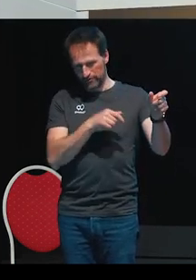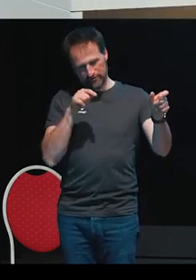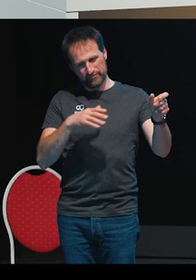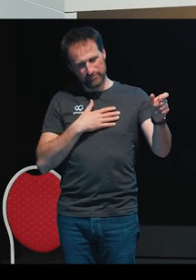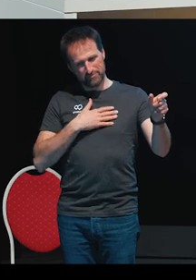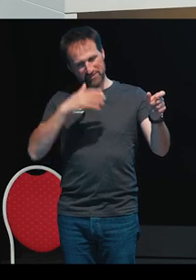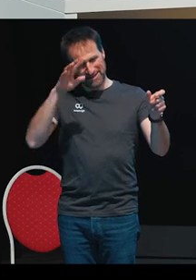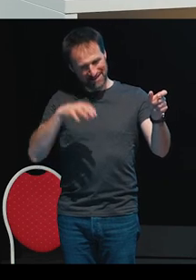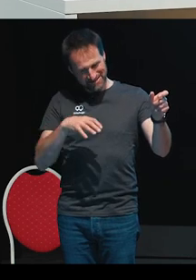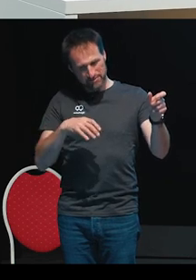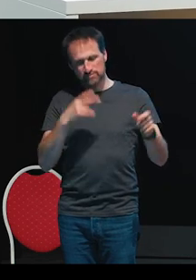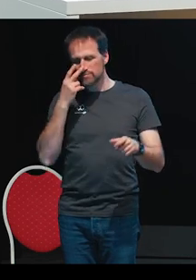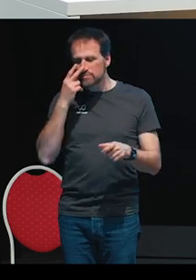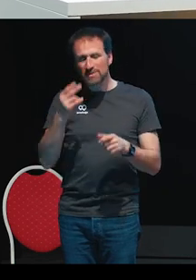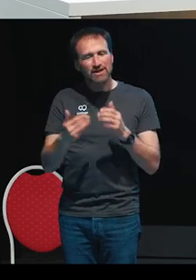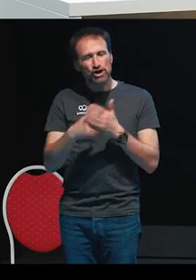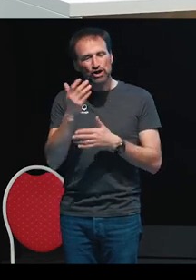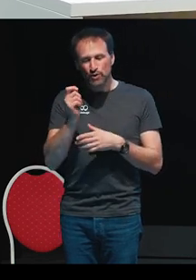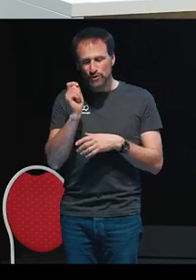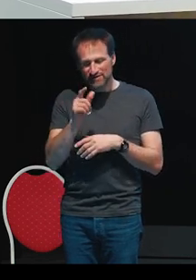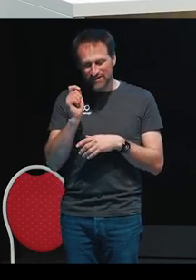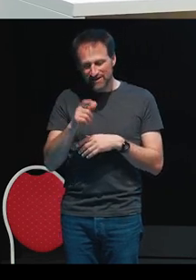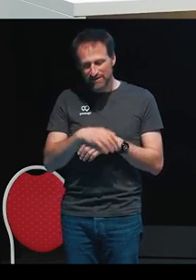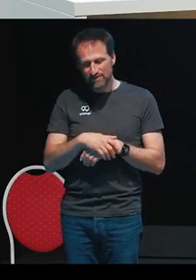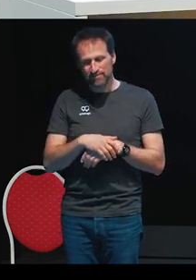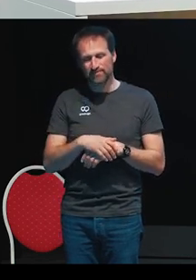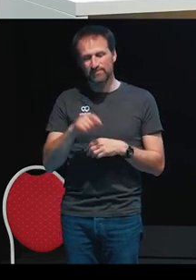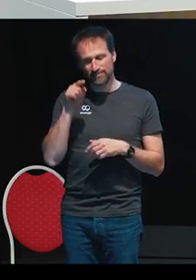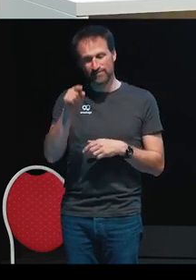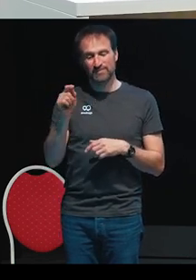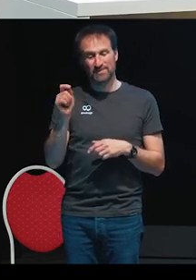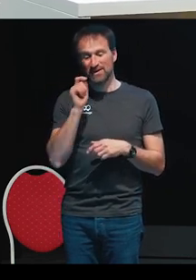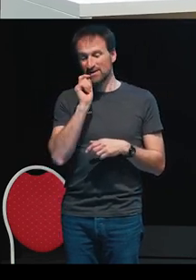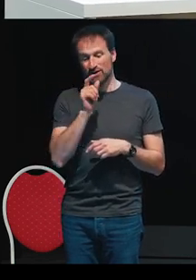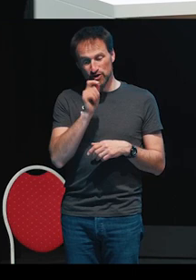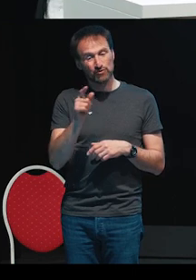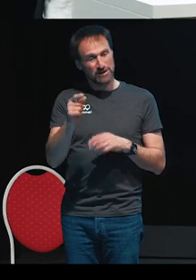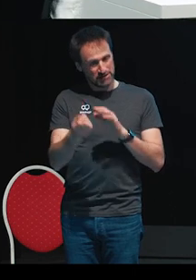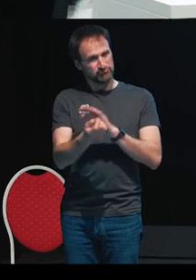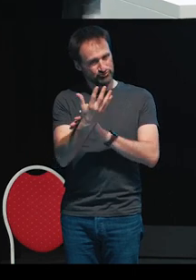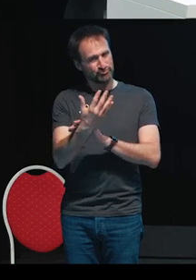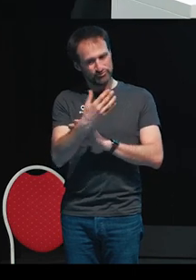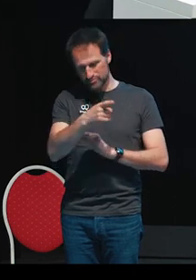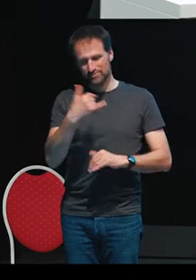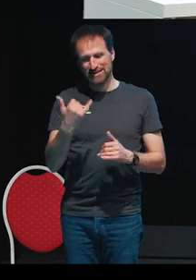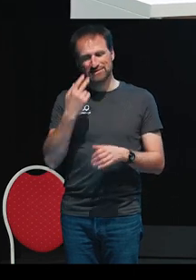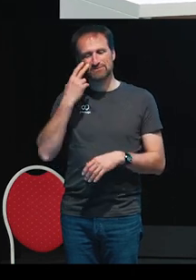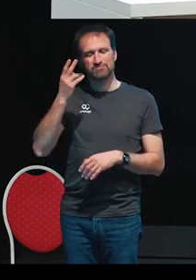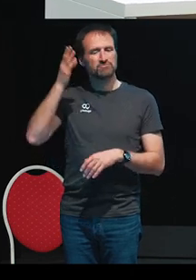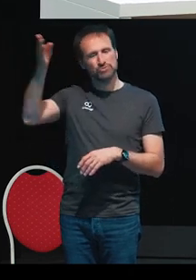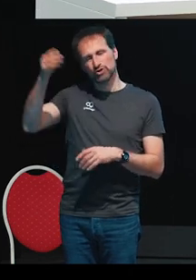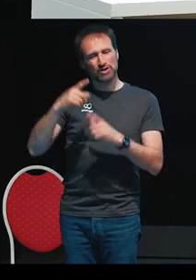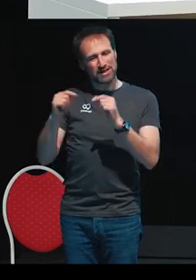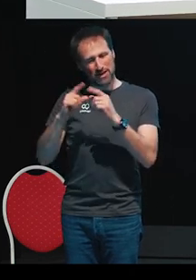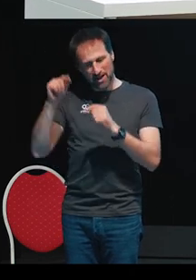And let's look at the newsfeed. And his tweet is here. He's now visiting Japan, as